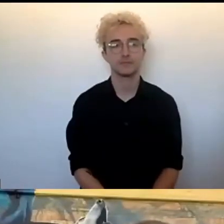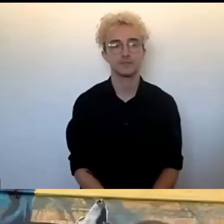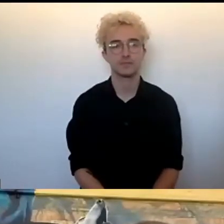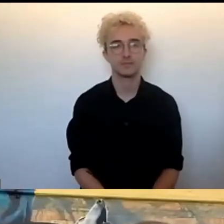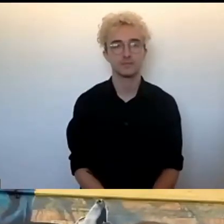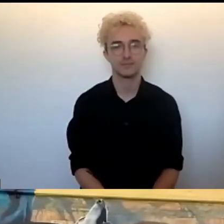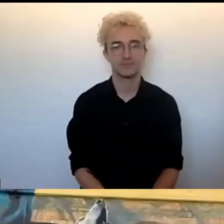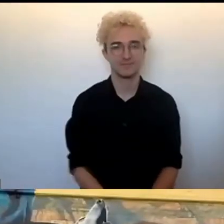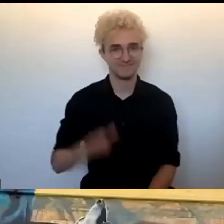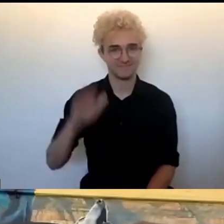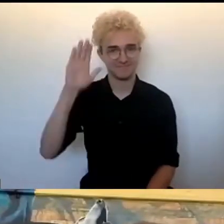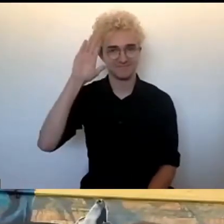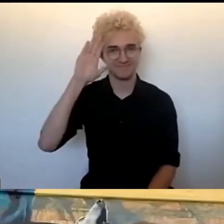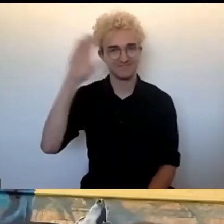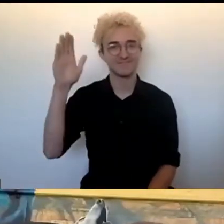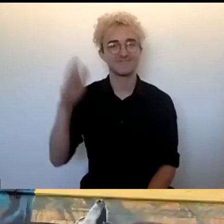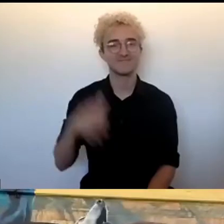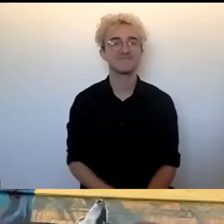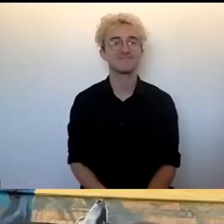Hi, guys.